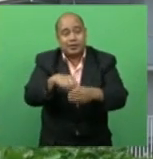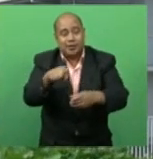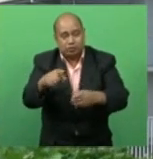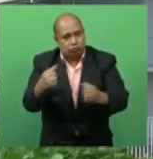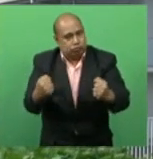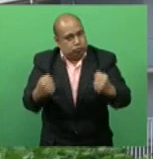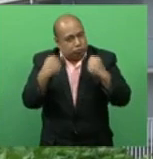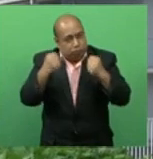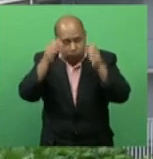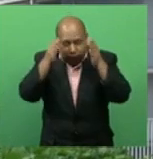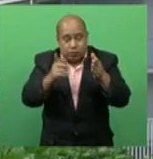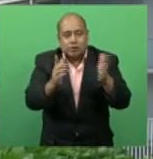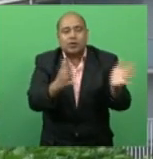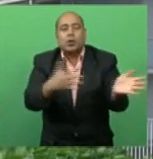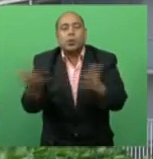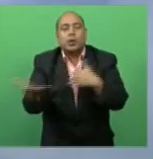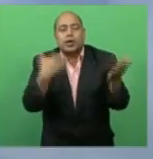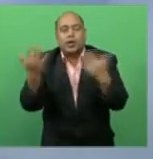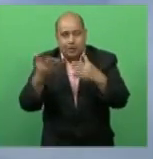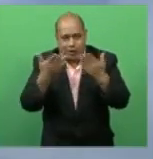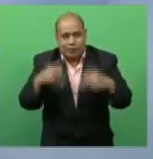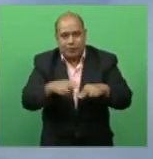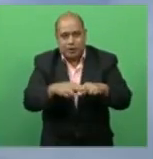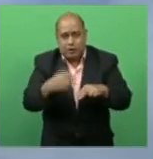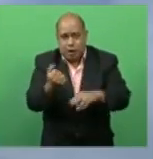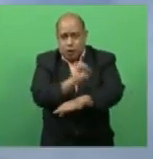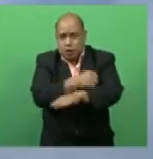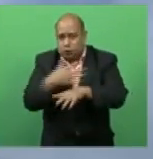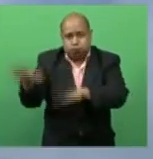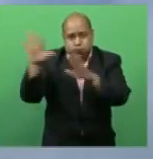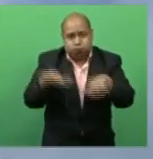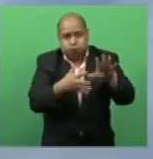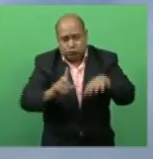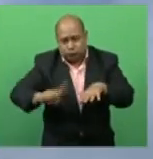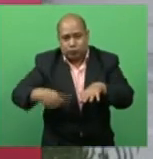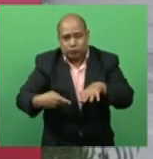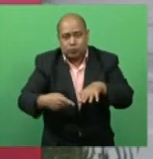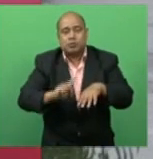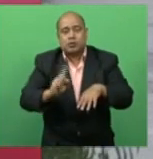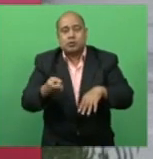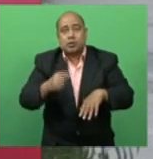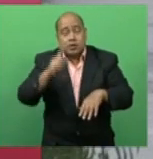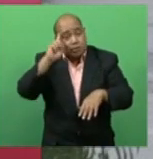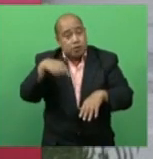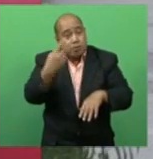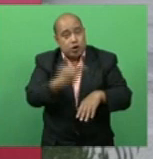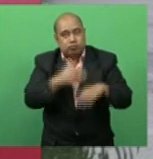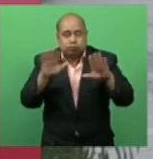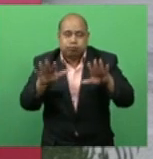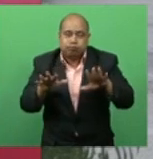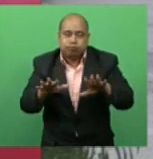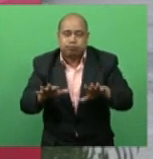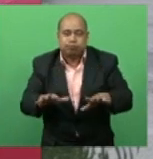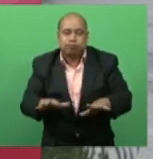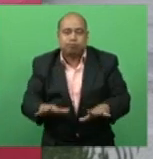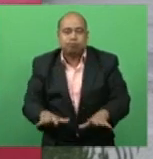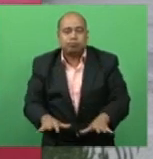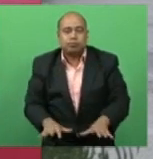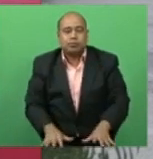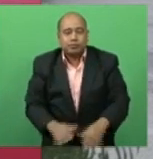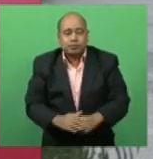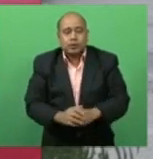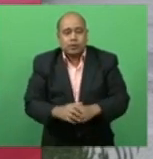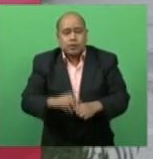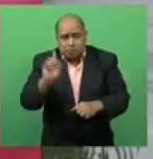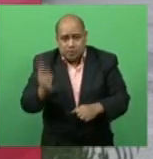remain, but it is expected to gradually ease from tomorrow morning. Even though the trough has moved away,